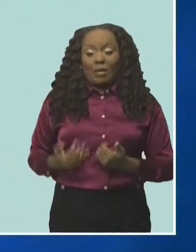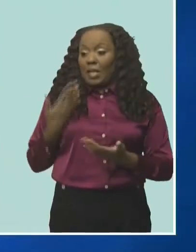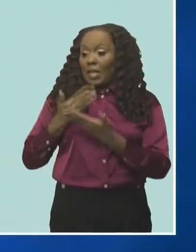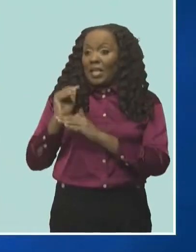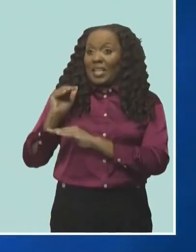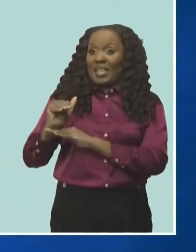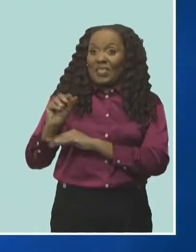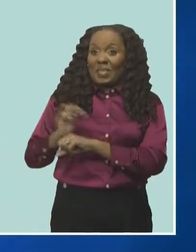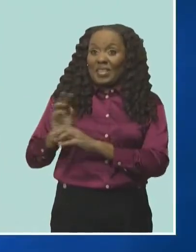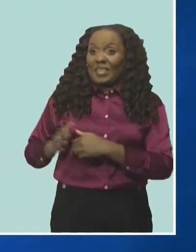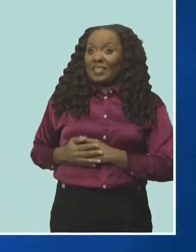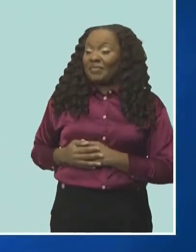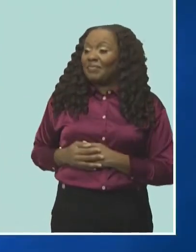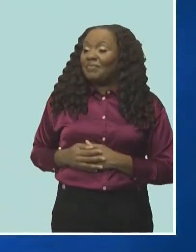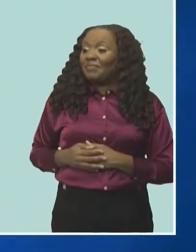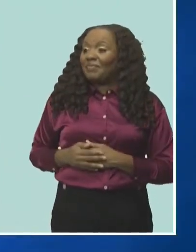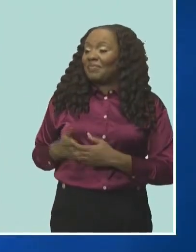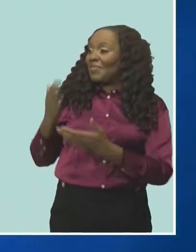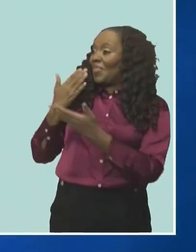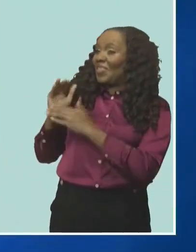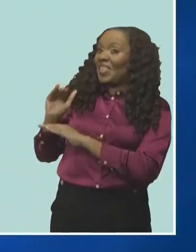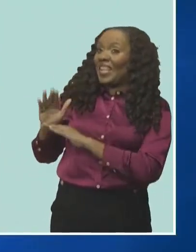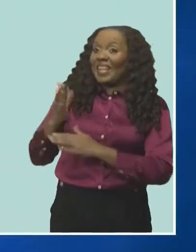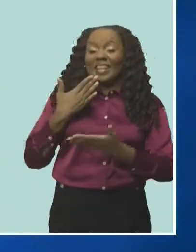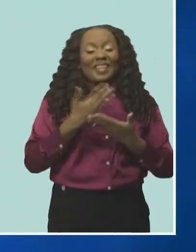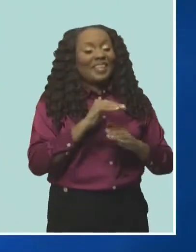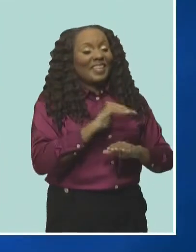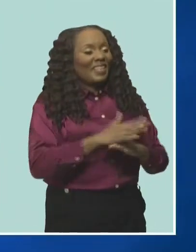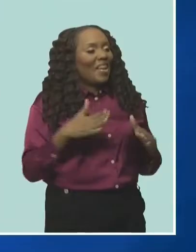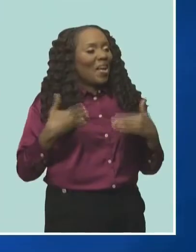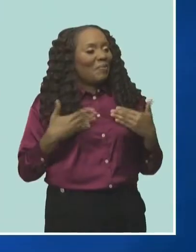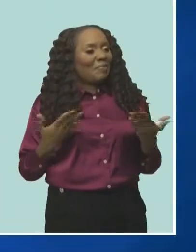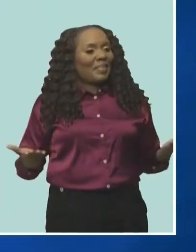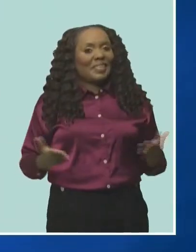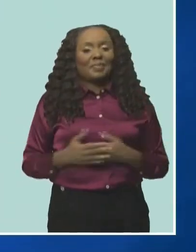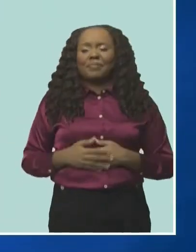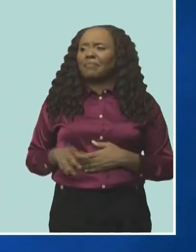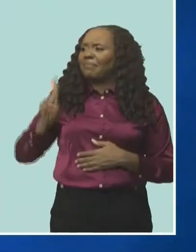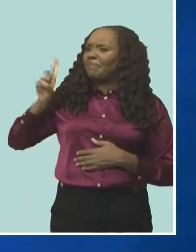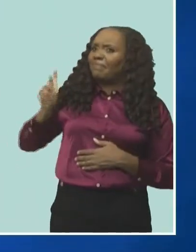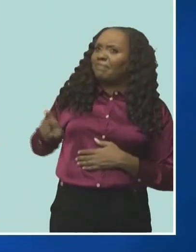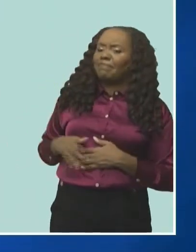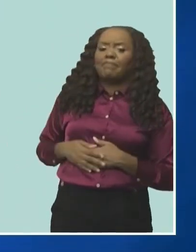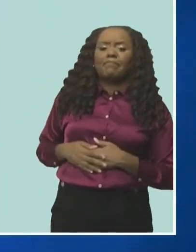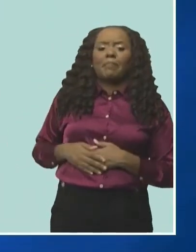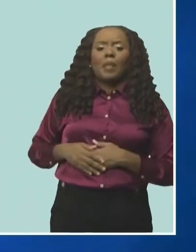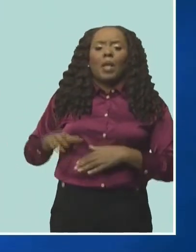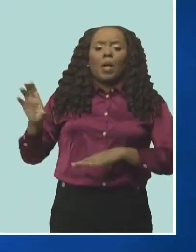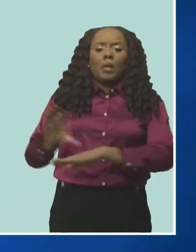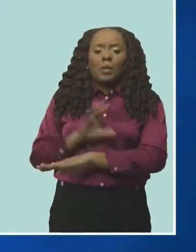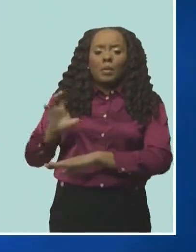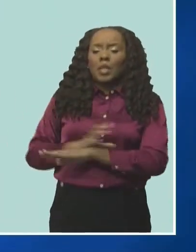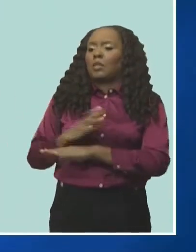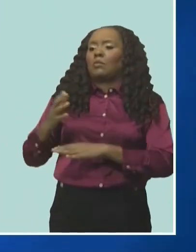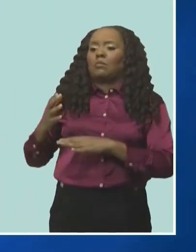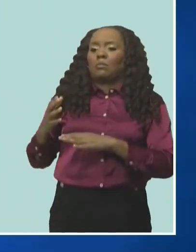Good evening, Minister Caddle. Good evening. Happy to be here. Well, let's start here. A Computer Misuse Act already existed